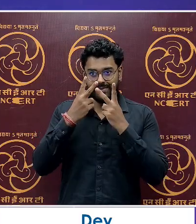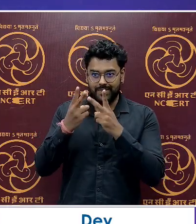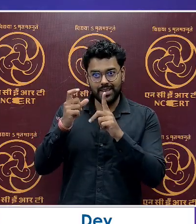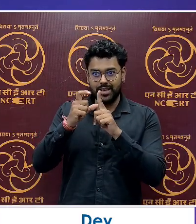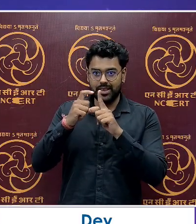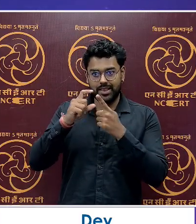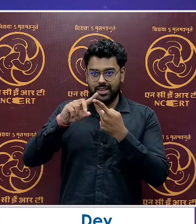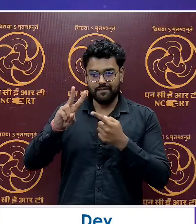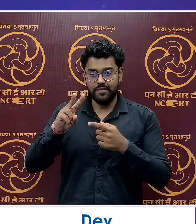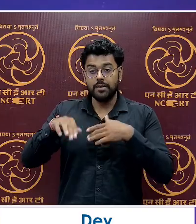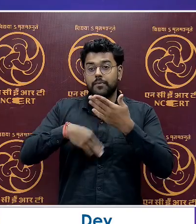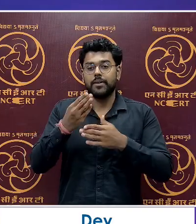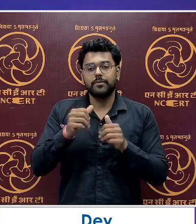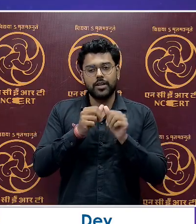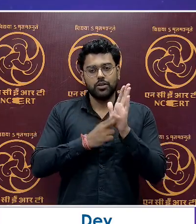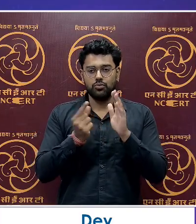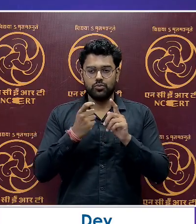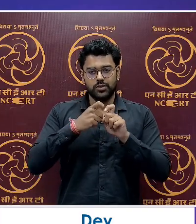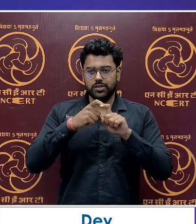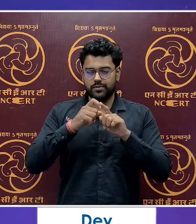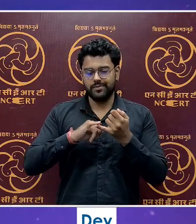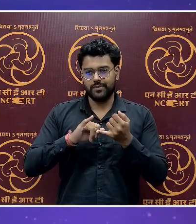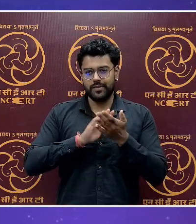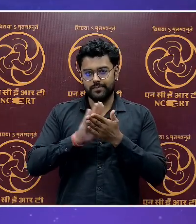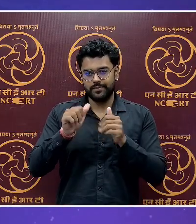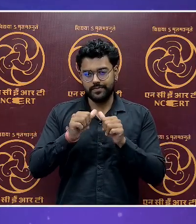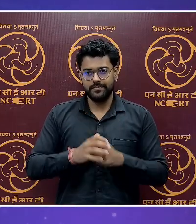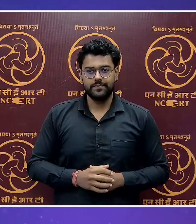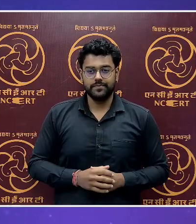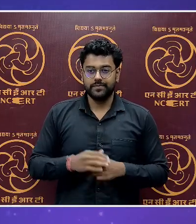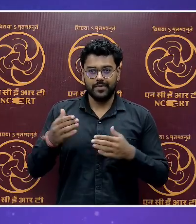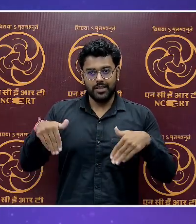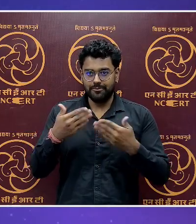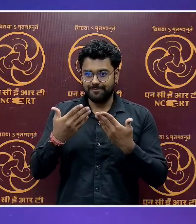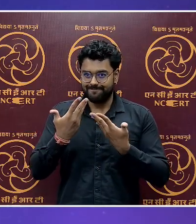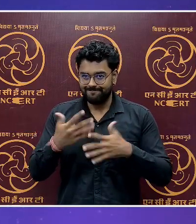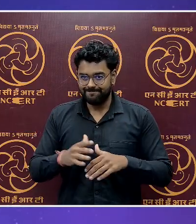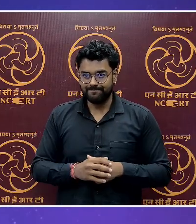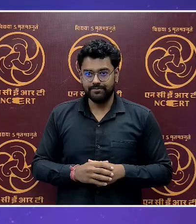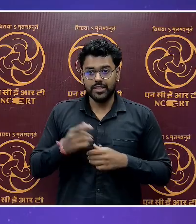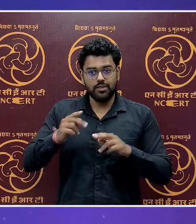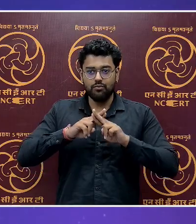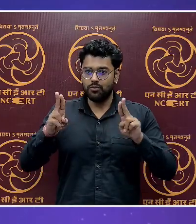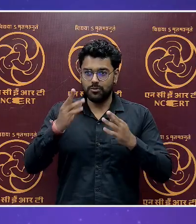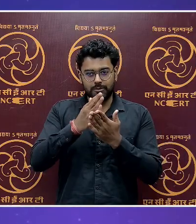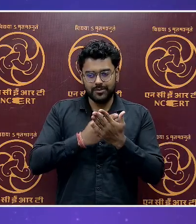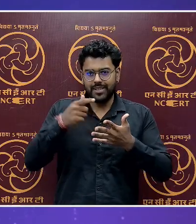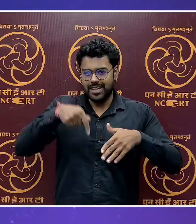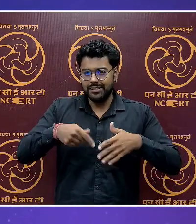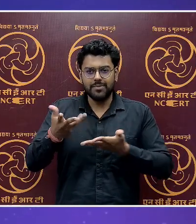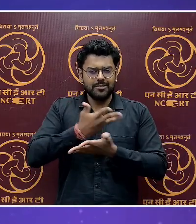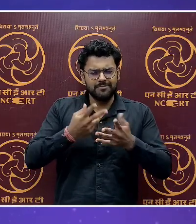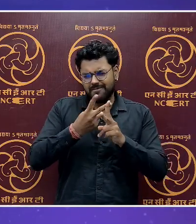you. Namaskar and welcome to both of you. Now, I have already introduced what this is all about. You know, it's an